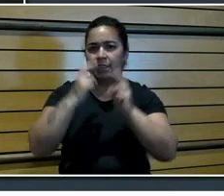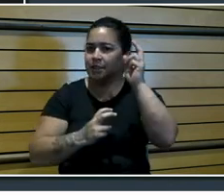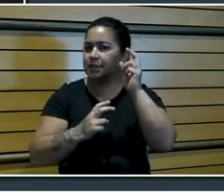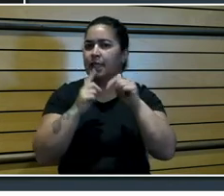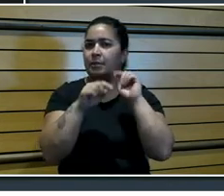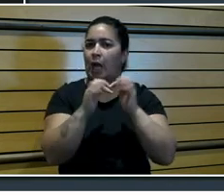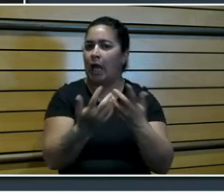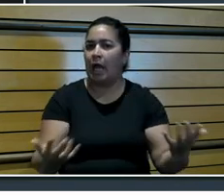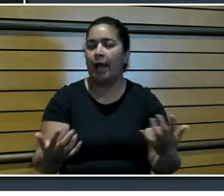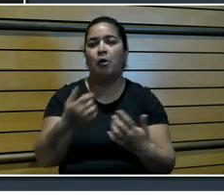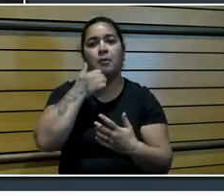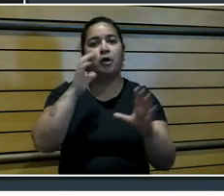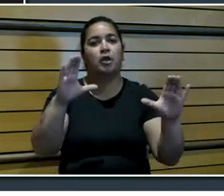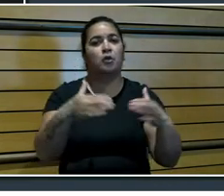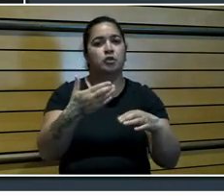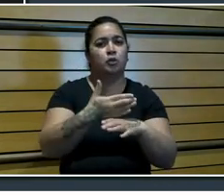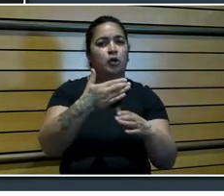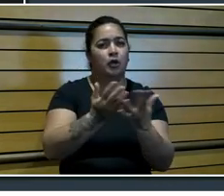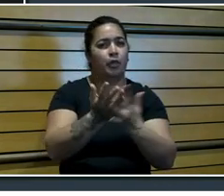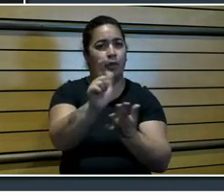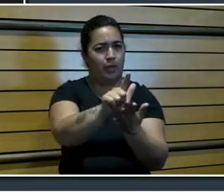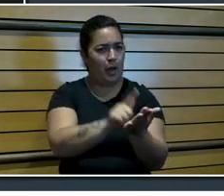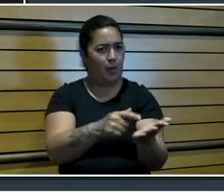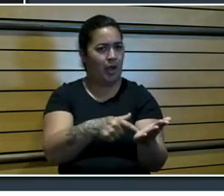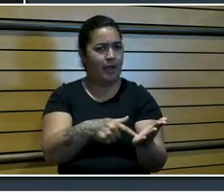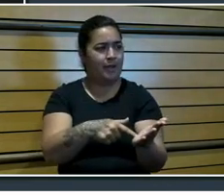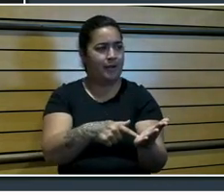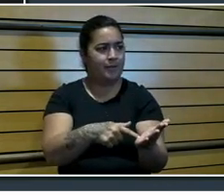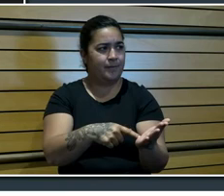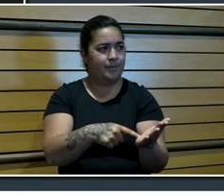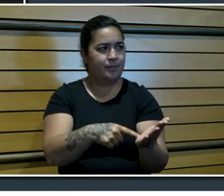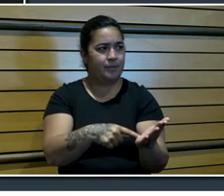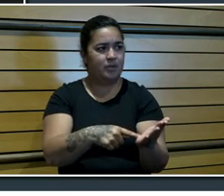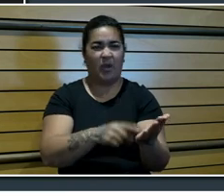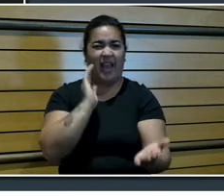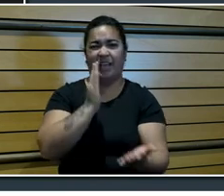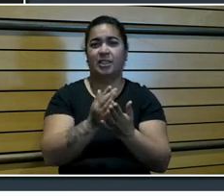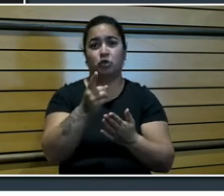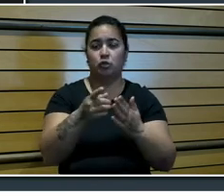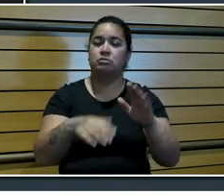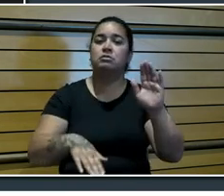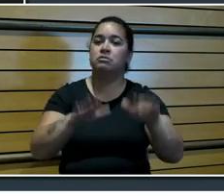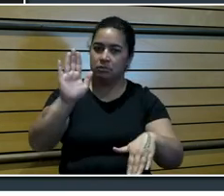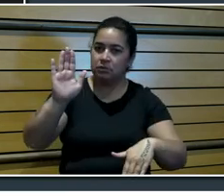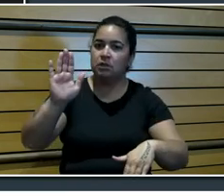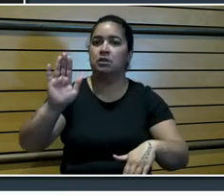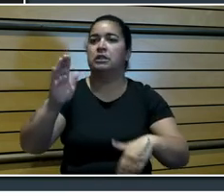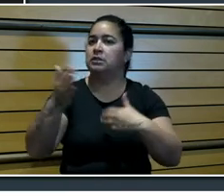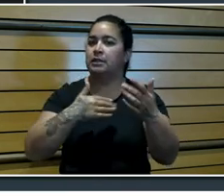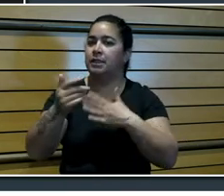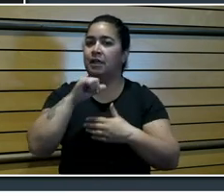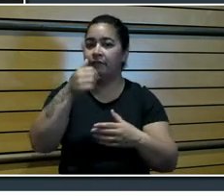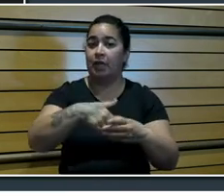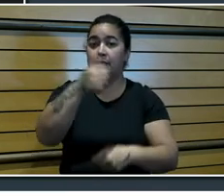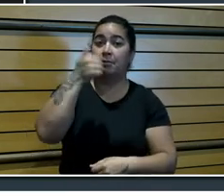wards would work under the legislation. And in fact, you take an oath, no matter whether you're elected on the Māori role or